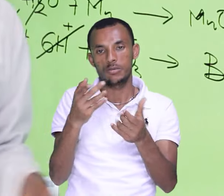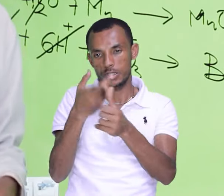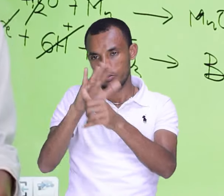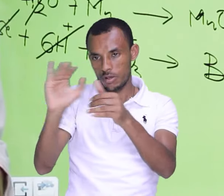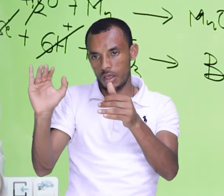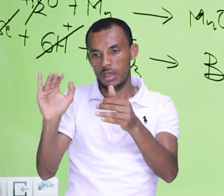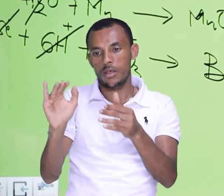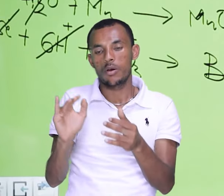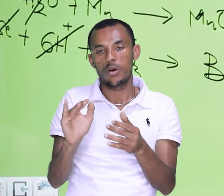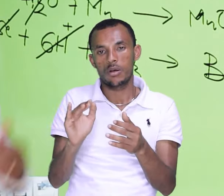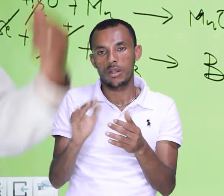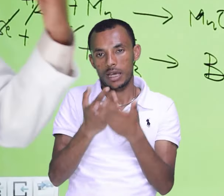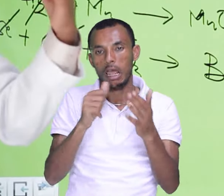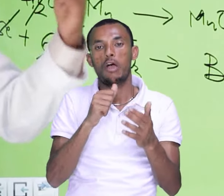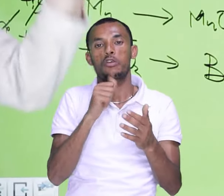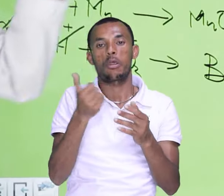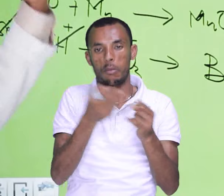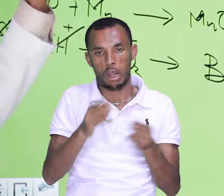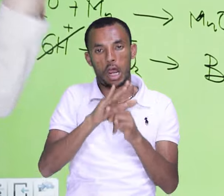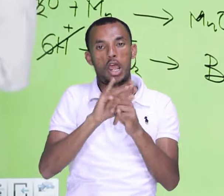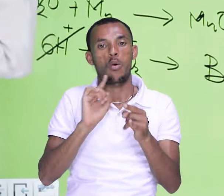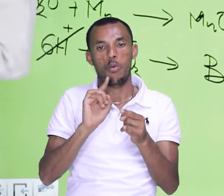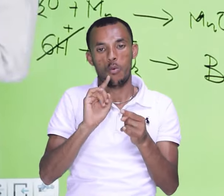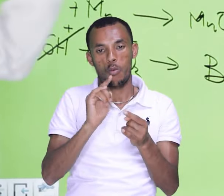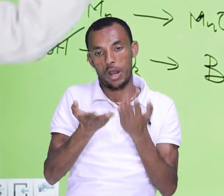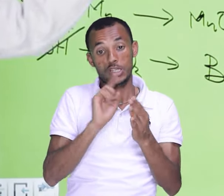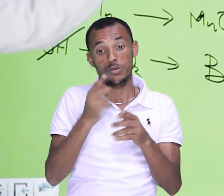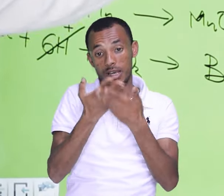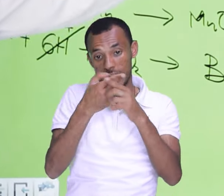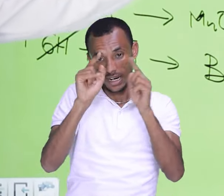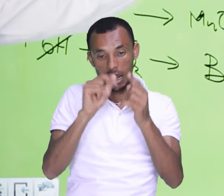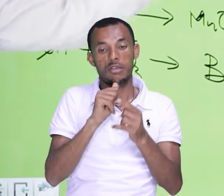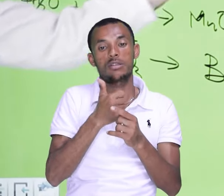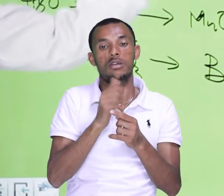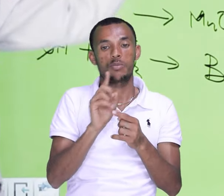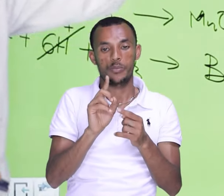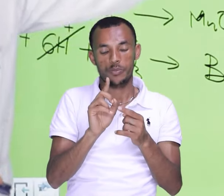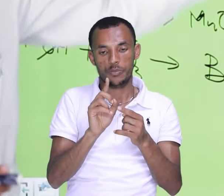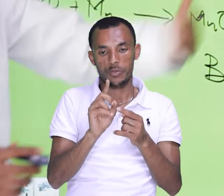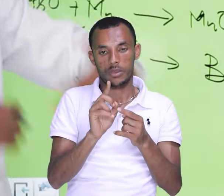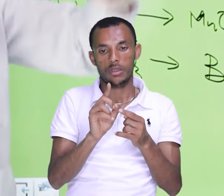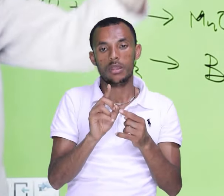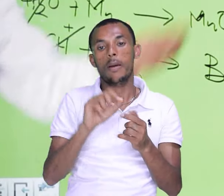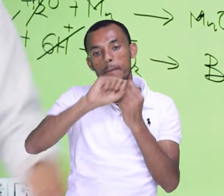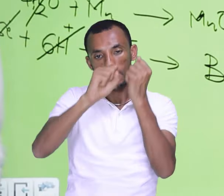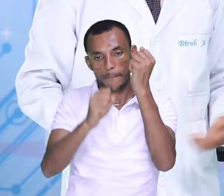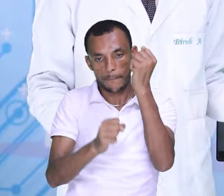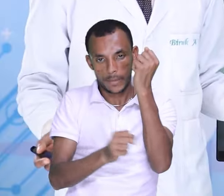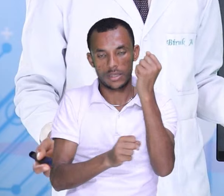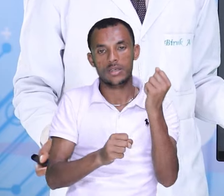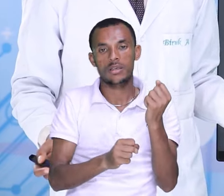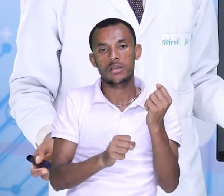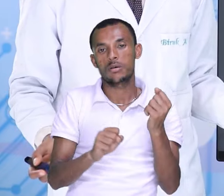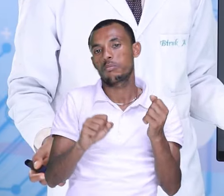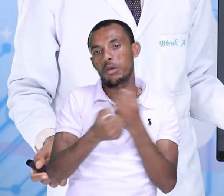media. In acidic media. The question is balance this equation in basic media. Therefore, in acidic media, finally converting basic media is